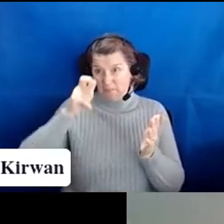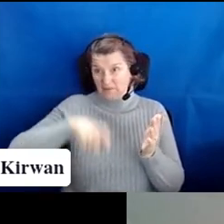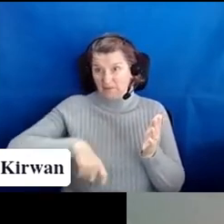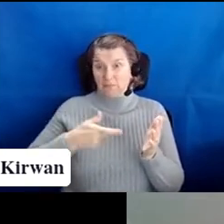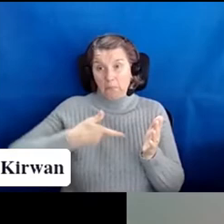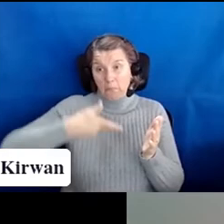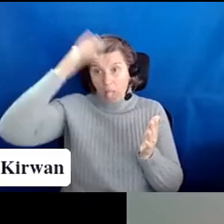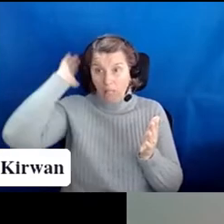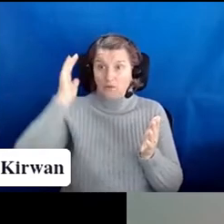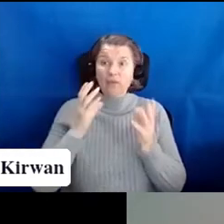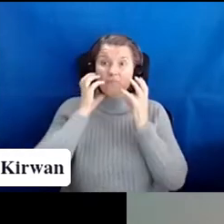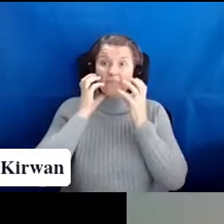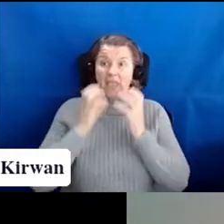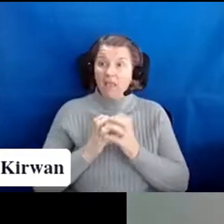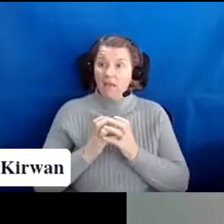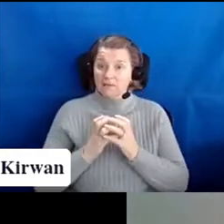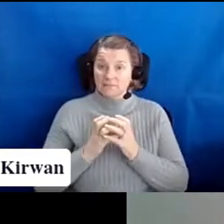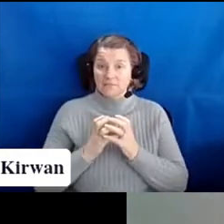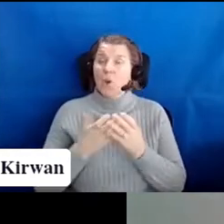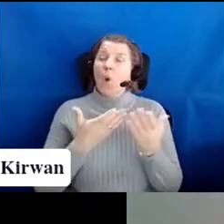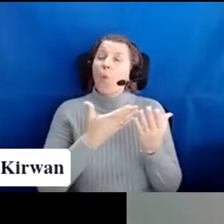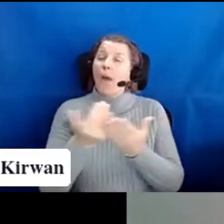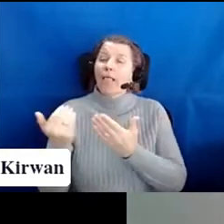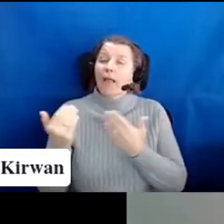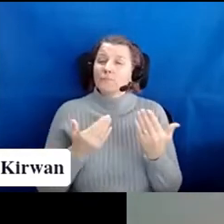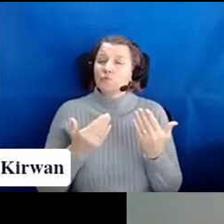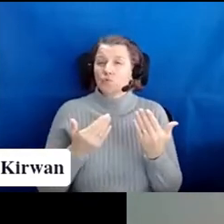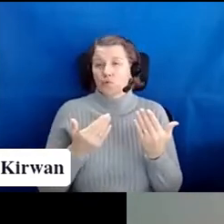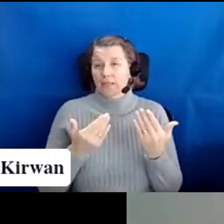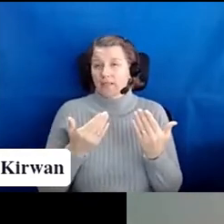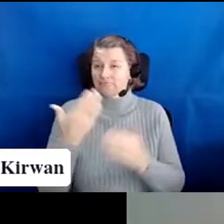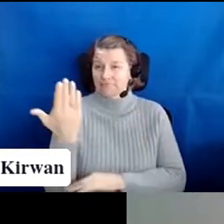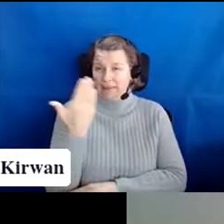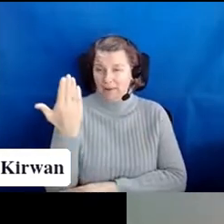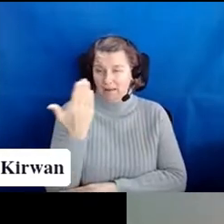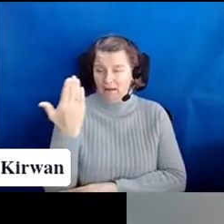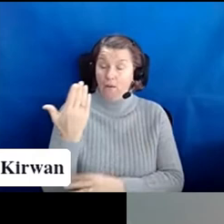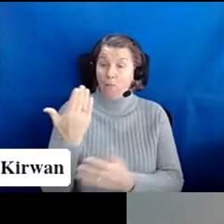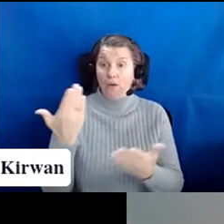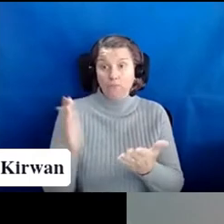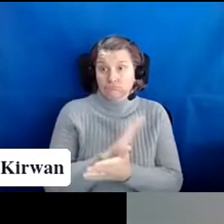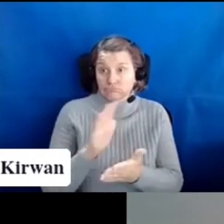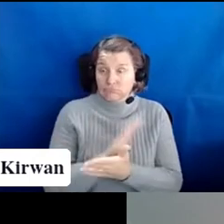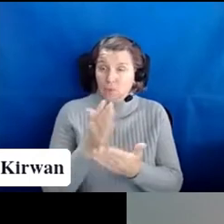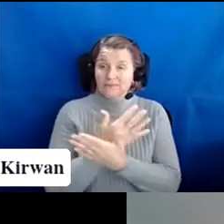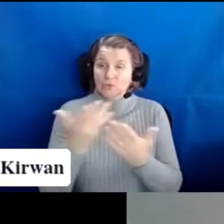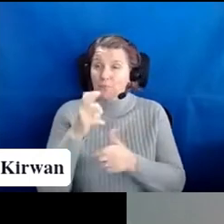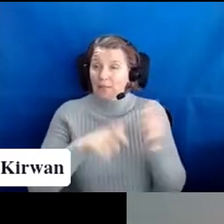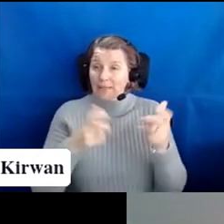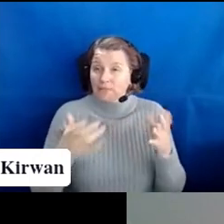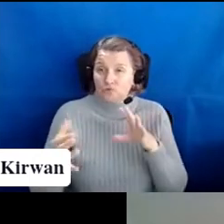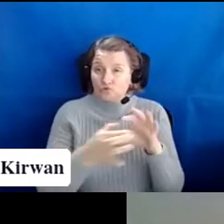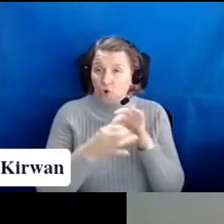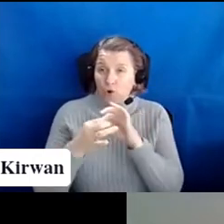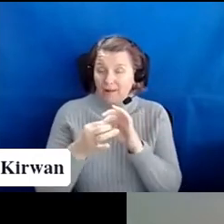beard. So welcome to the seminar. We're delighted to have so many people joining us today. I think we had